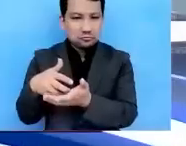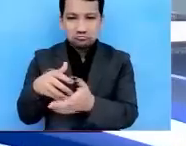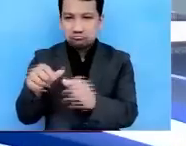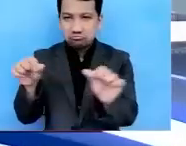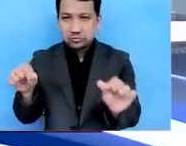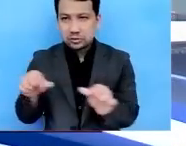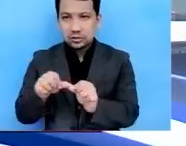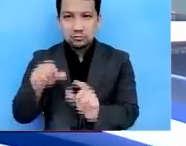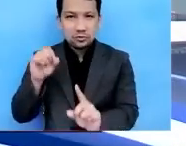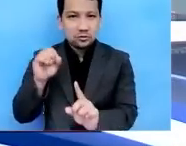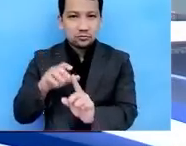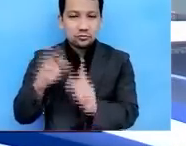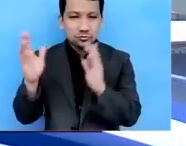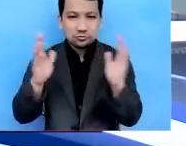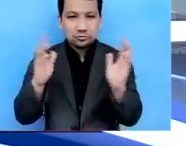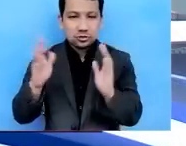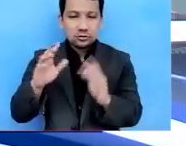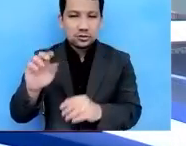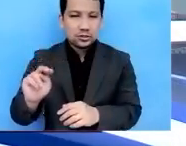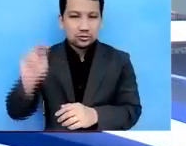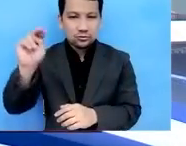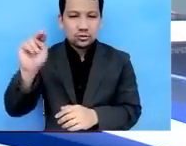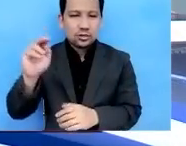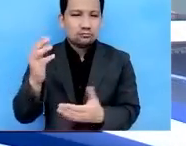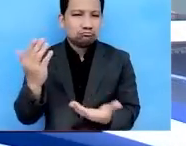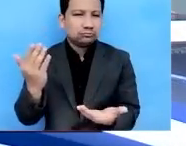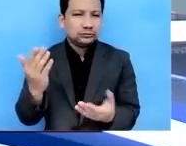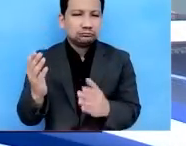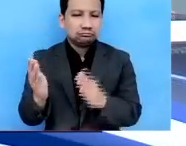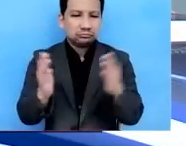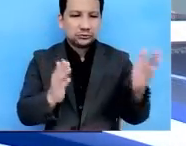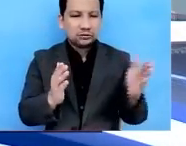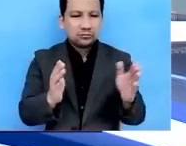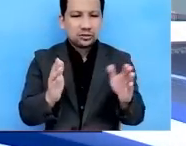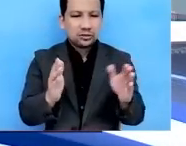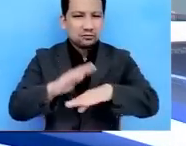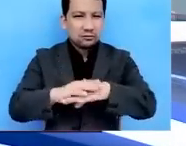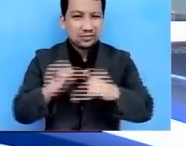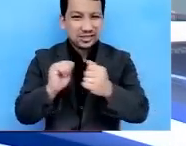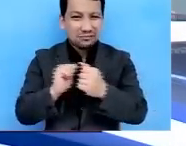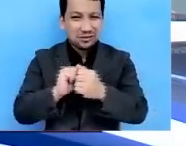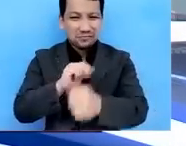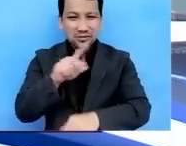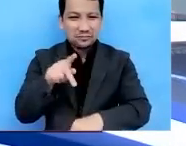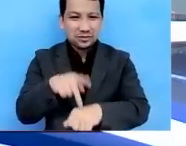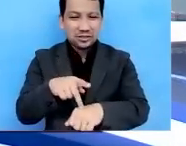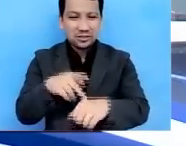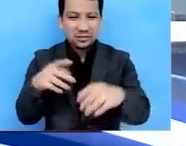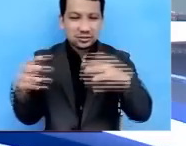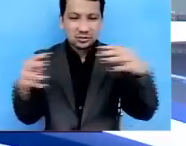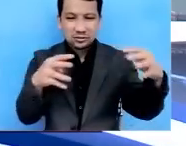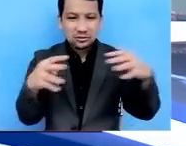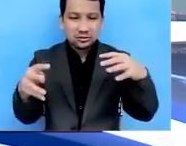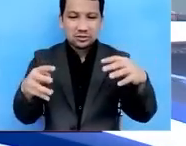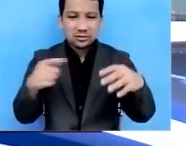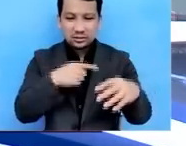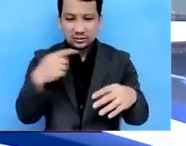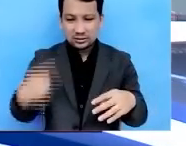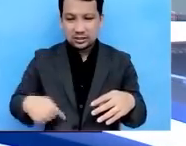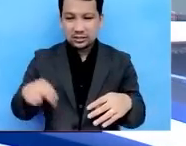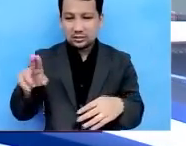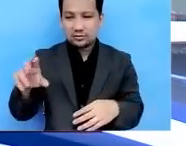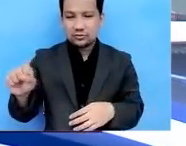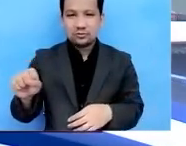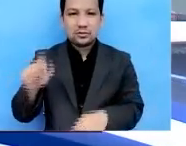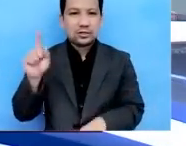Sa gitna po ng bantang madamay ang Pilipinas sa gusod sa pagitan ng China, Taiwan at US, tiniyak naman ng Department of Foreign Affairs na hindi basta-basta